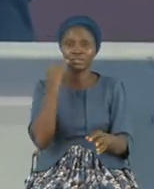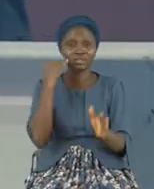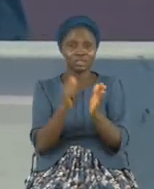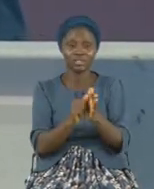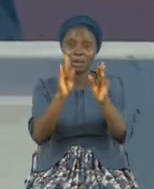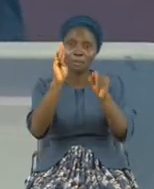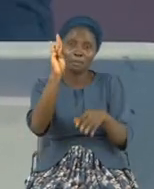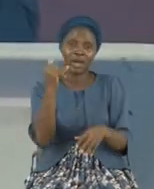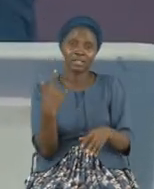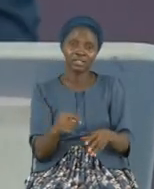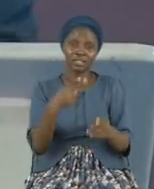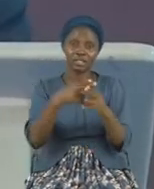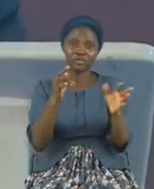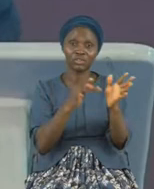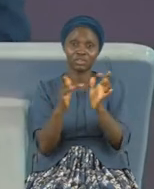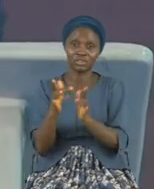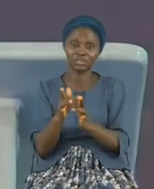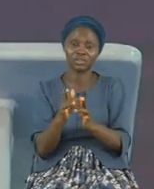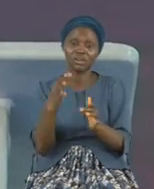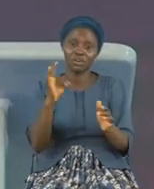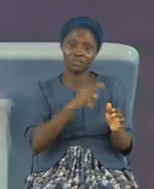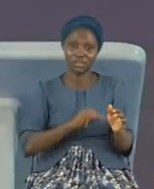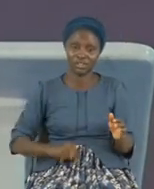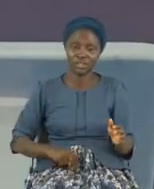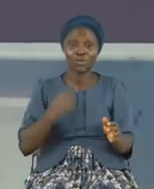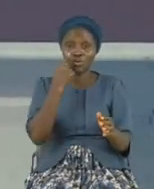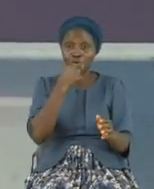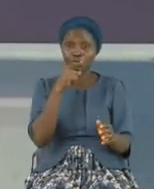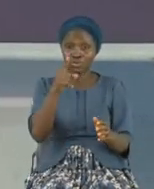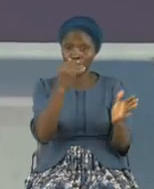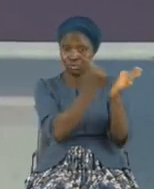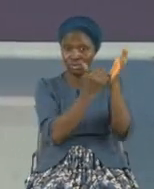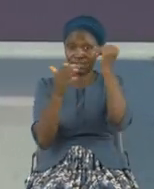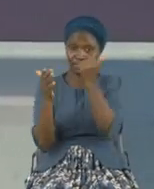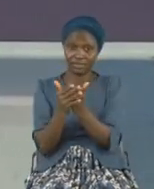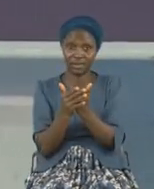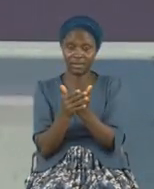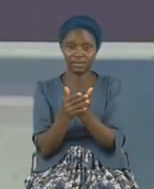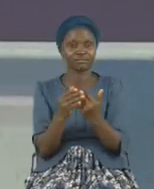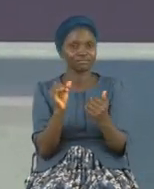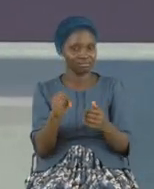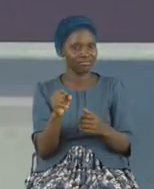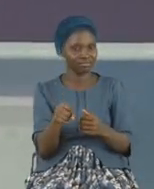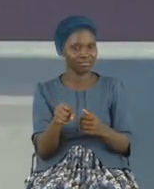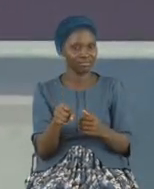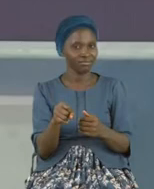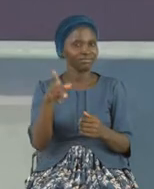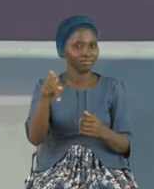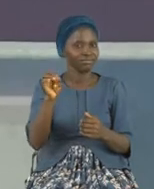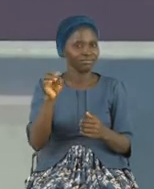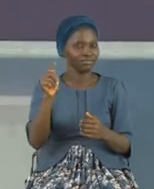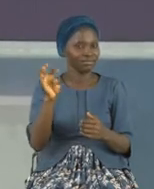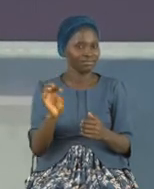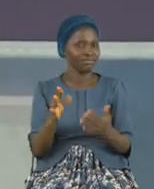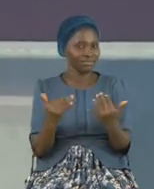Jesus Christ of Nazareth, whom ye crucified. Peter, that's direct. He